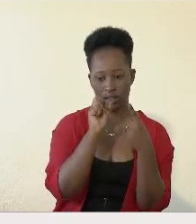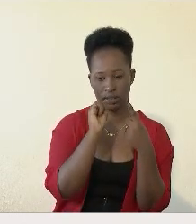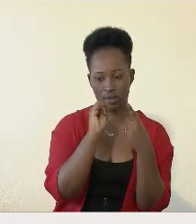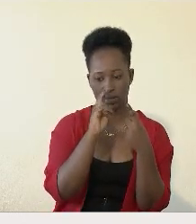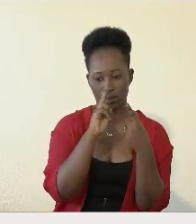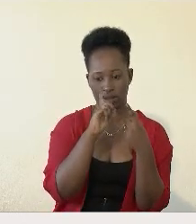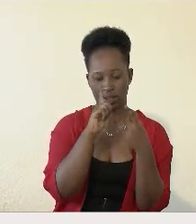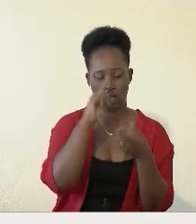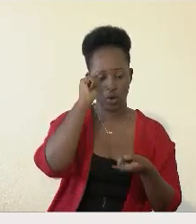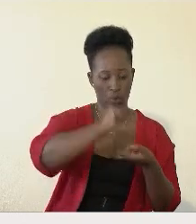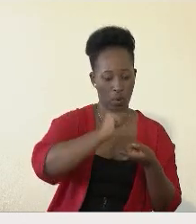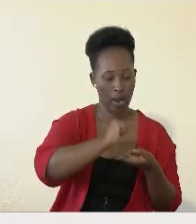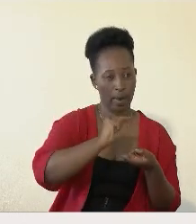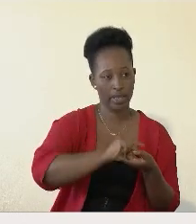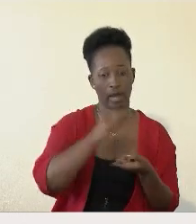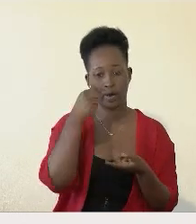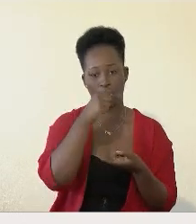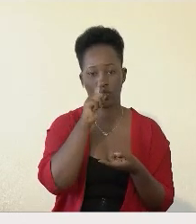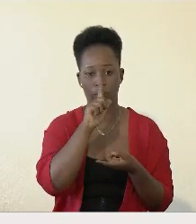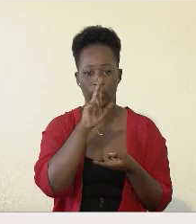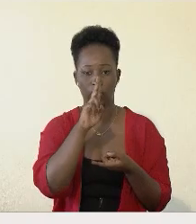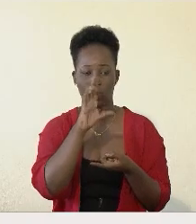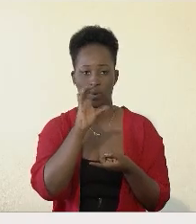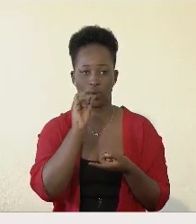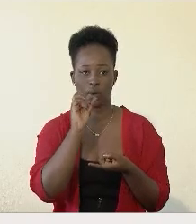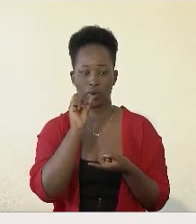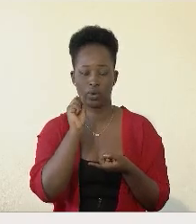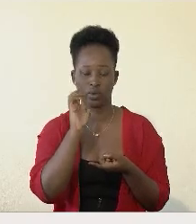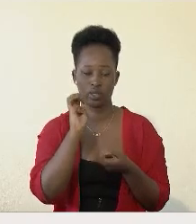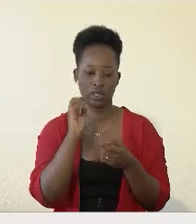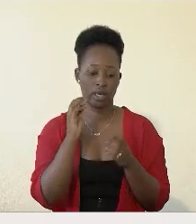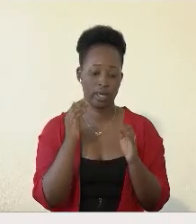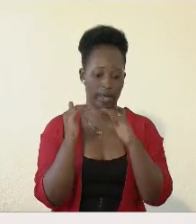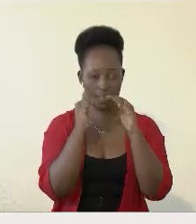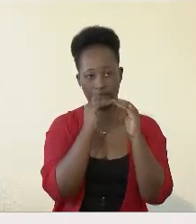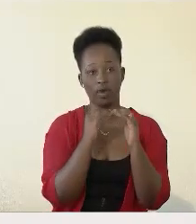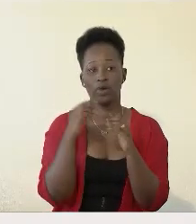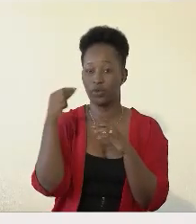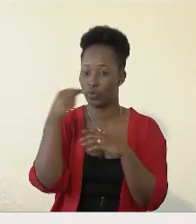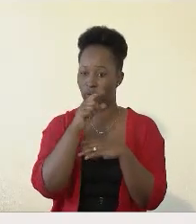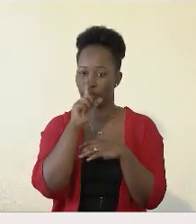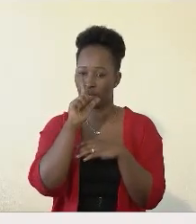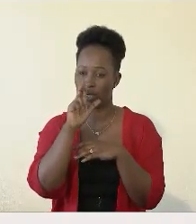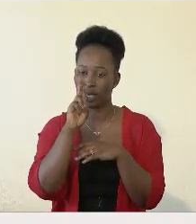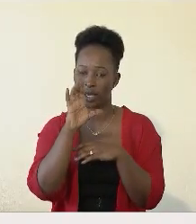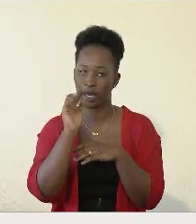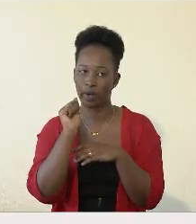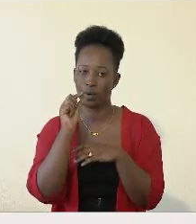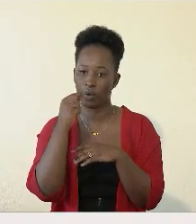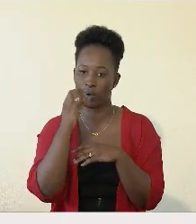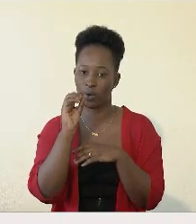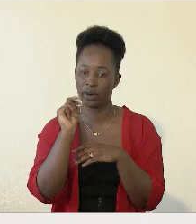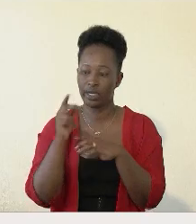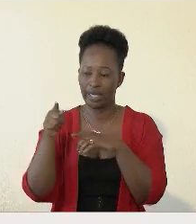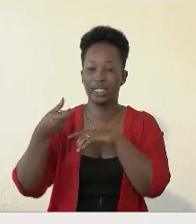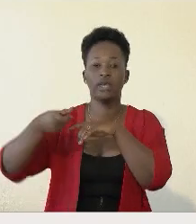glucose level in the bloodstream, glycagon increasing the glucose level in the bloodstream. So here we